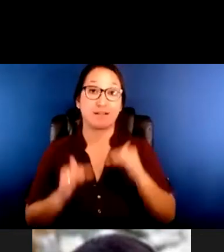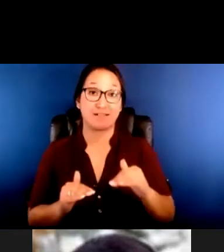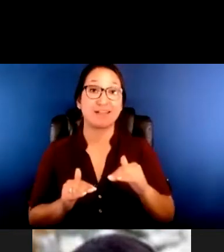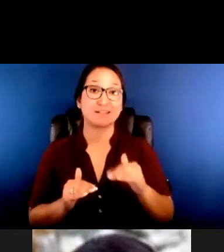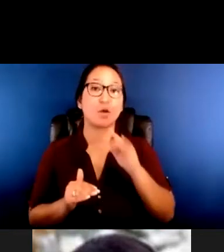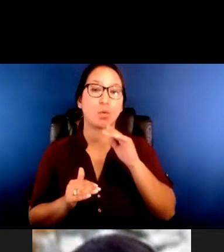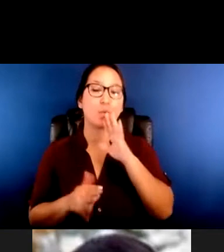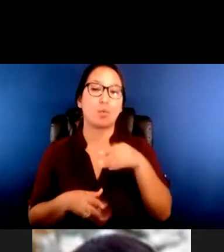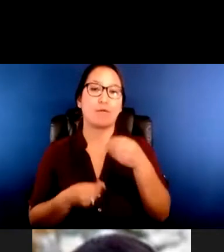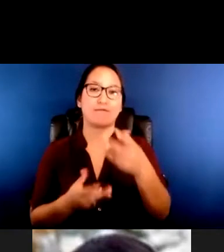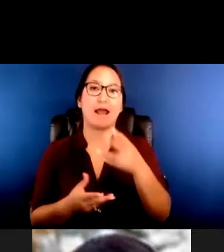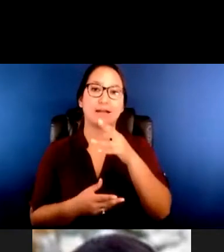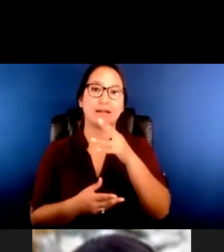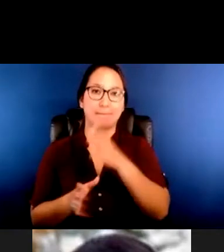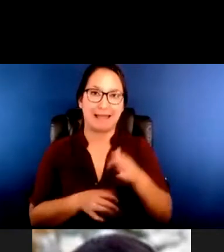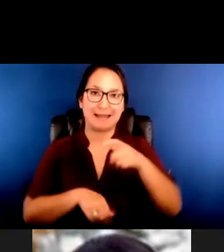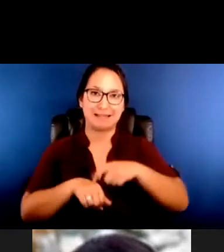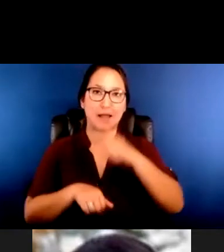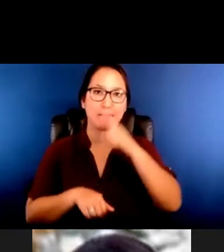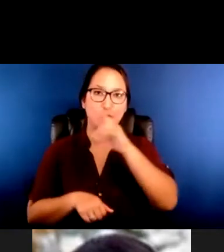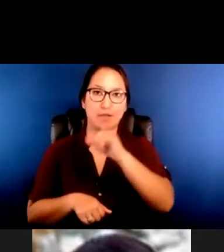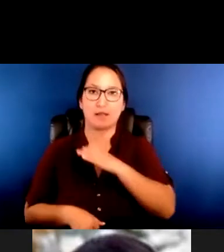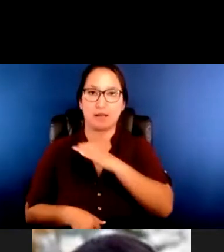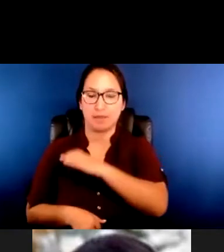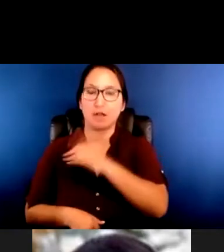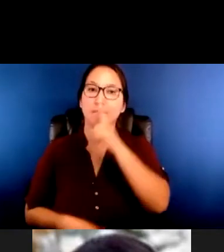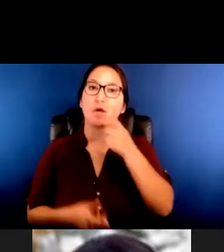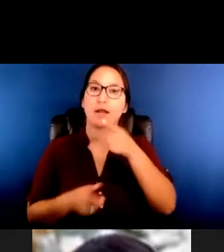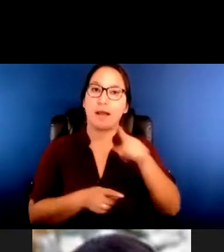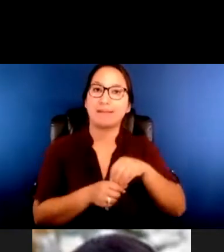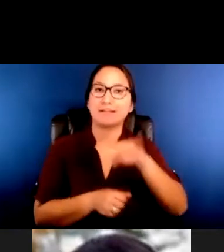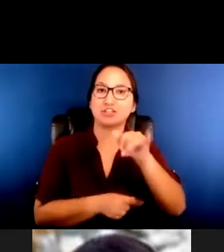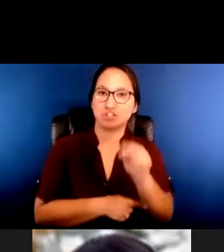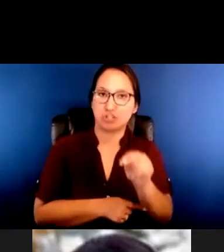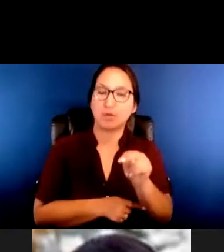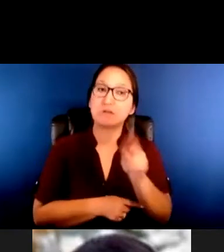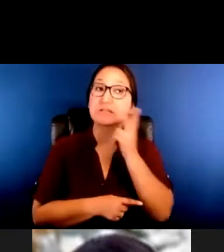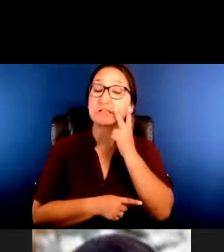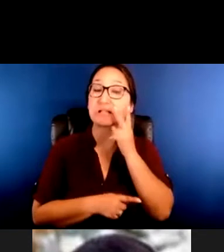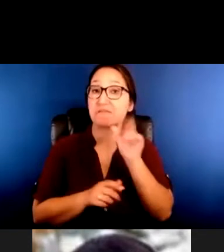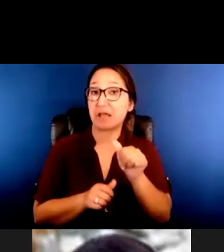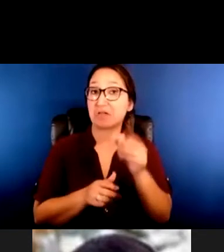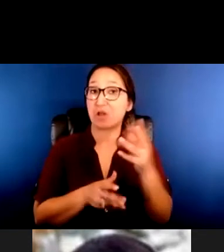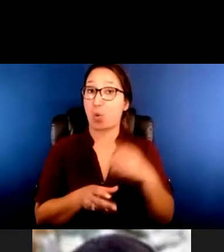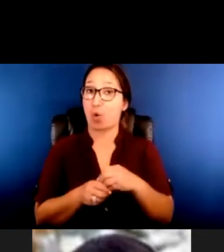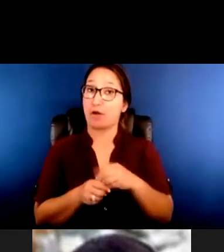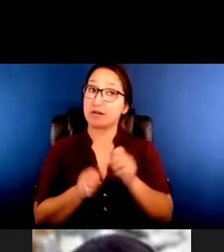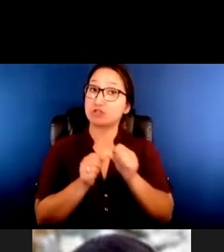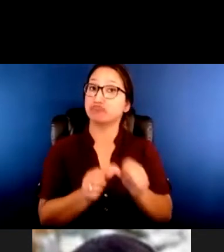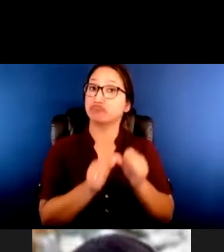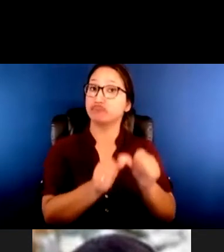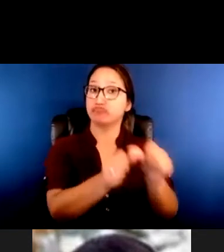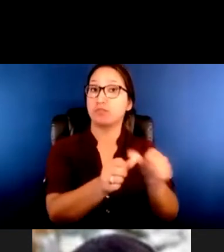that committee and see if there's more things we can do and incorporate it as a sustainable system. You know, we've tried to refine communication. Now we need to